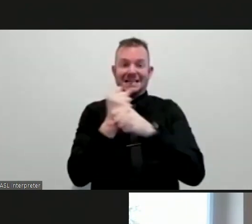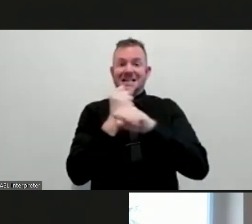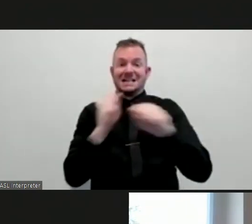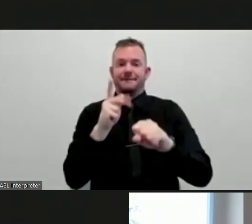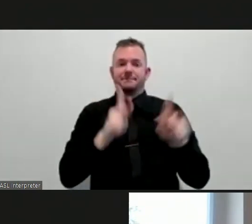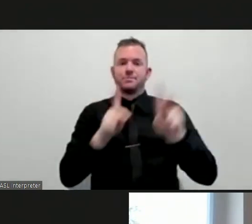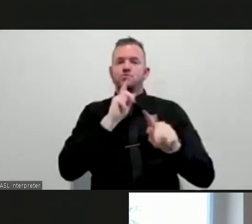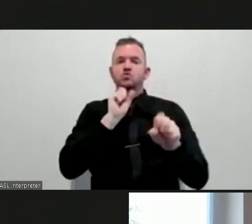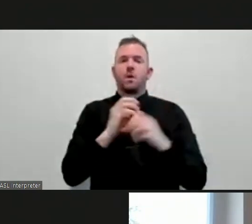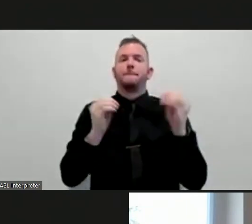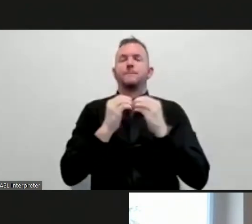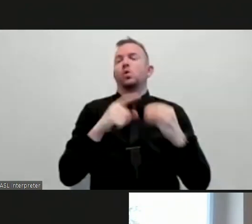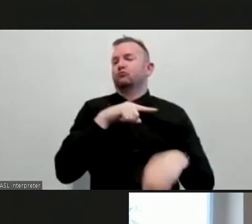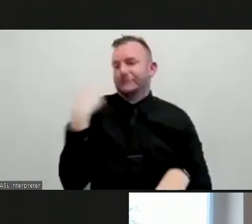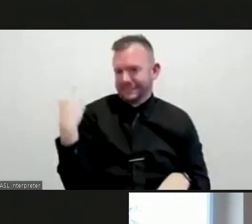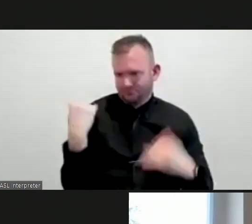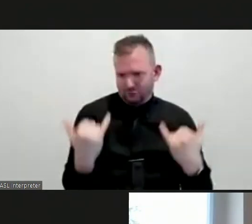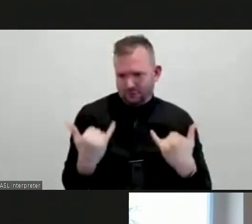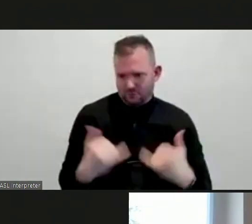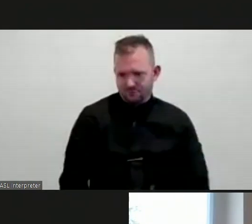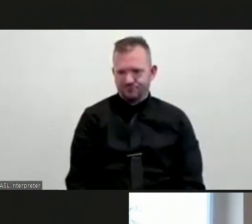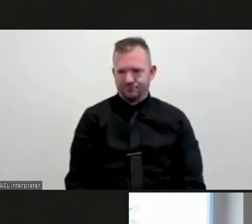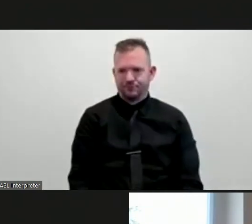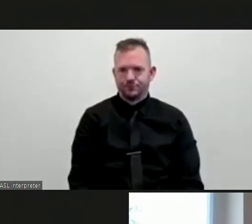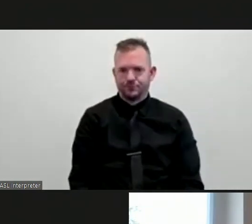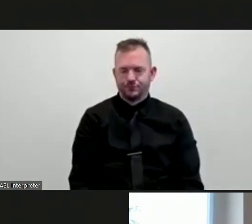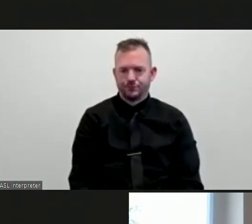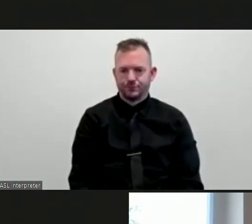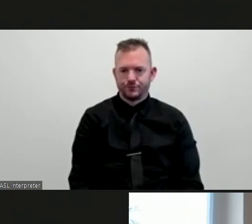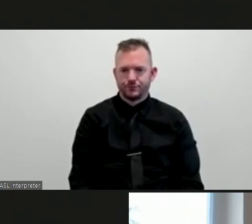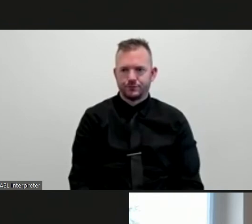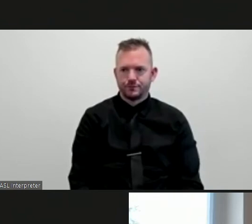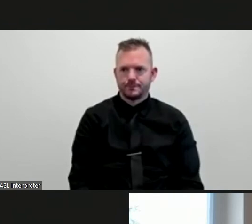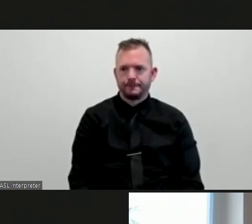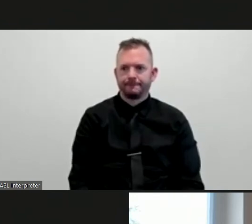Great, thank you. Anusha, we'll take it over to you.